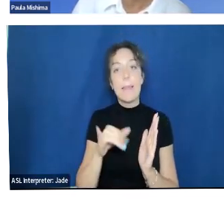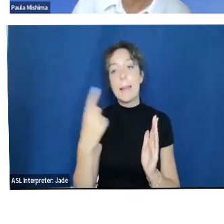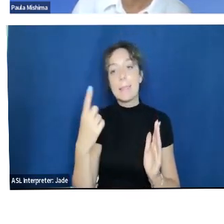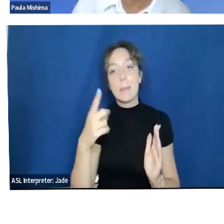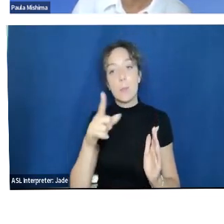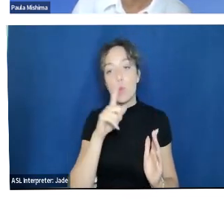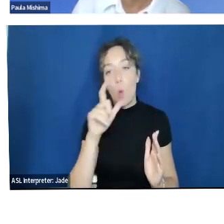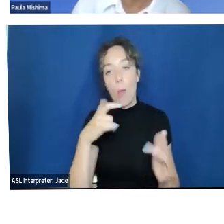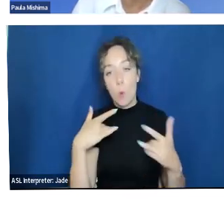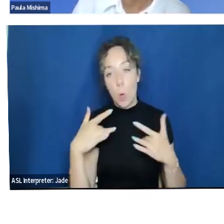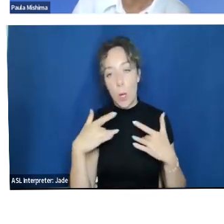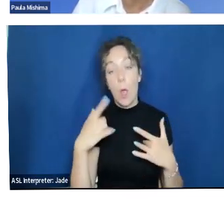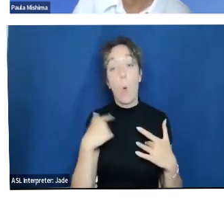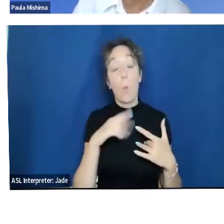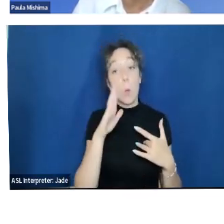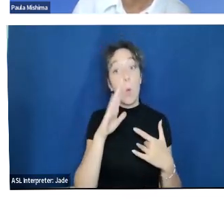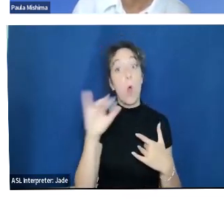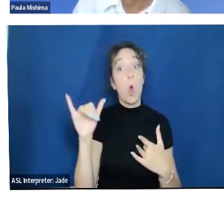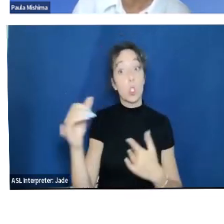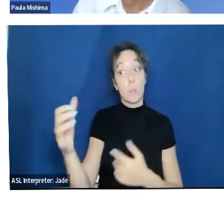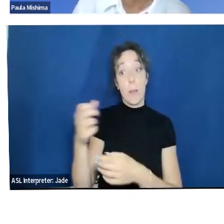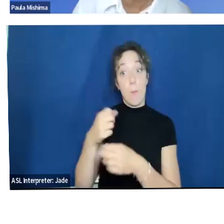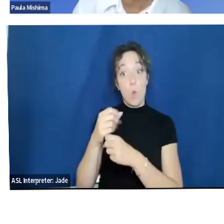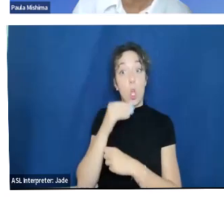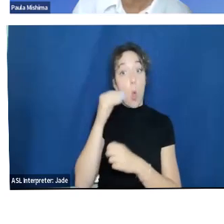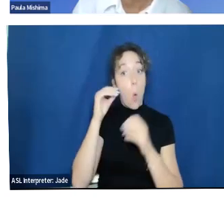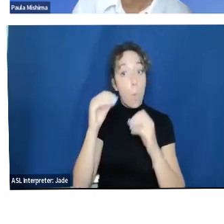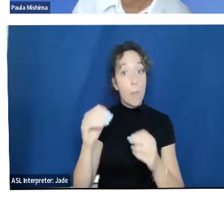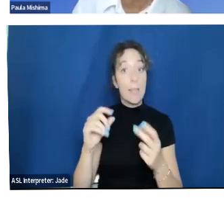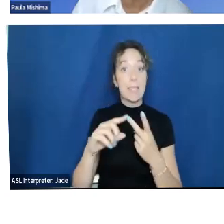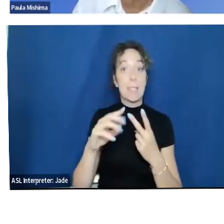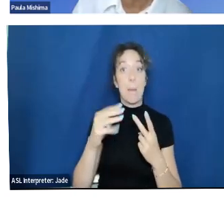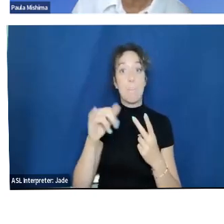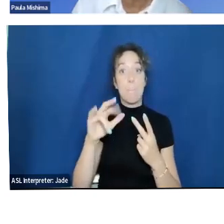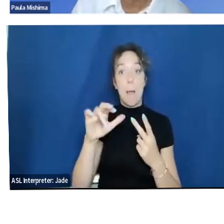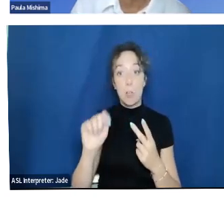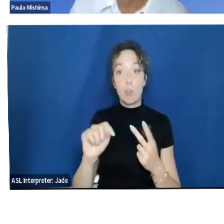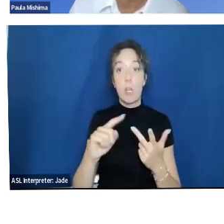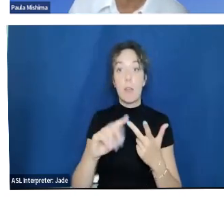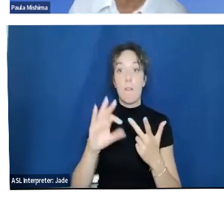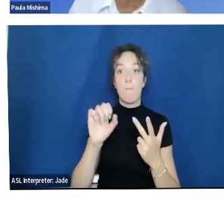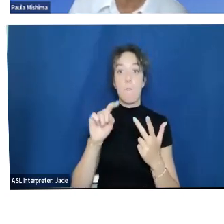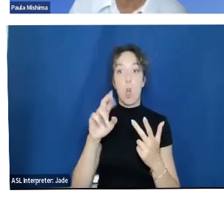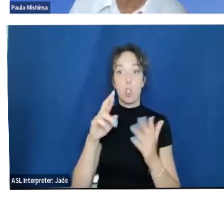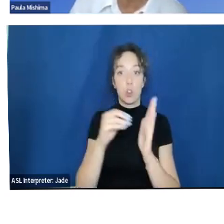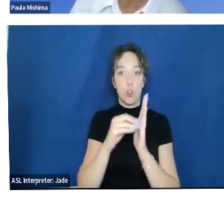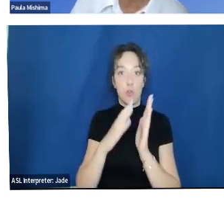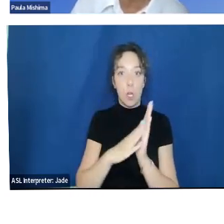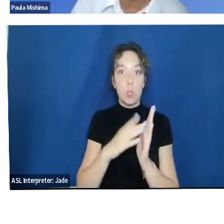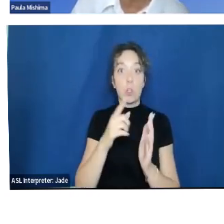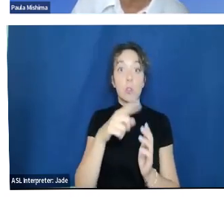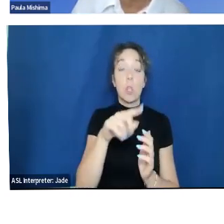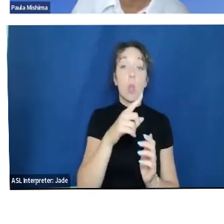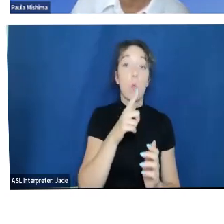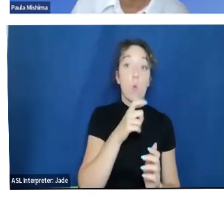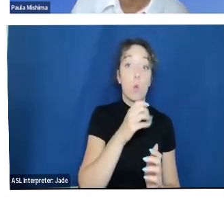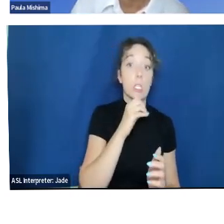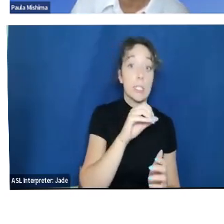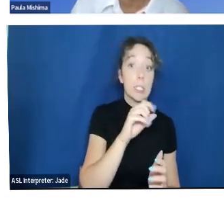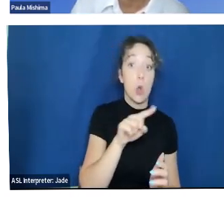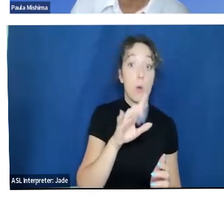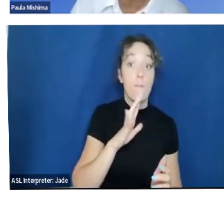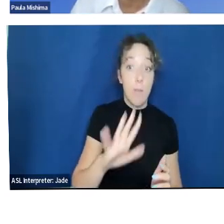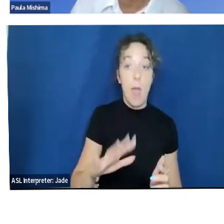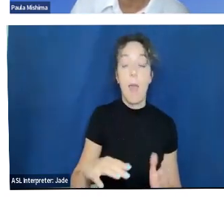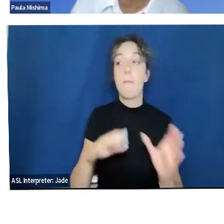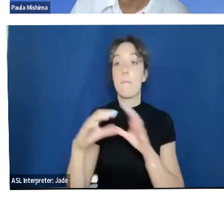about, but we will also be pulling the homeless migrant and foster records for students who are 0 to 5, 19 through 22, or